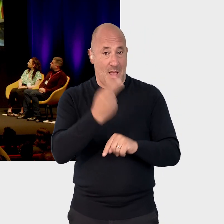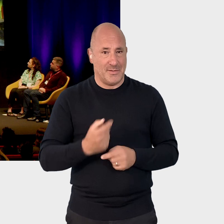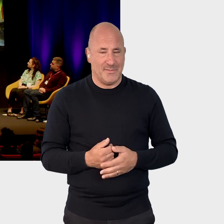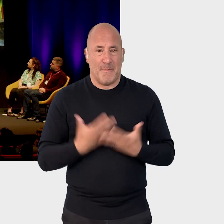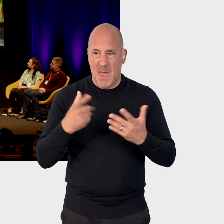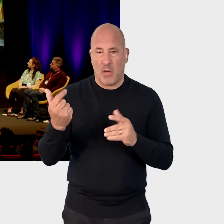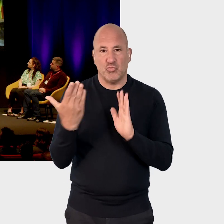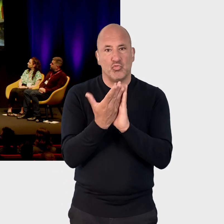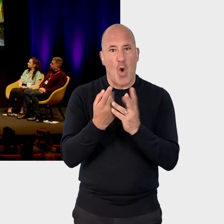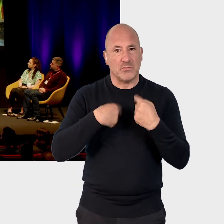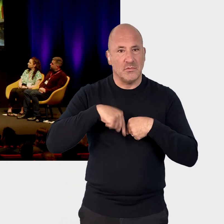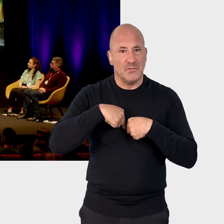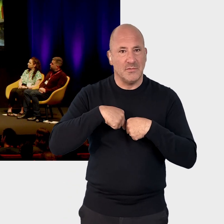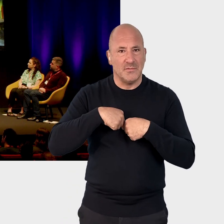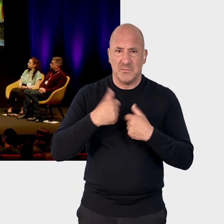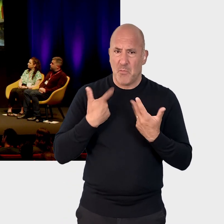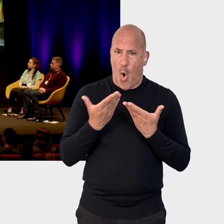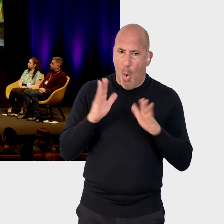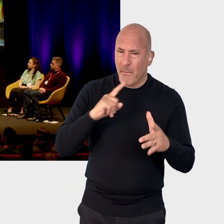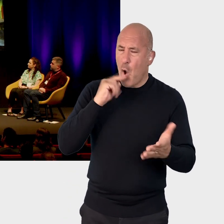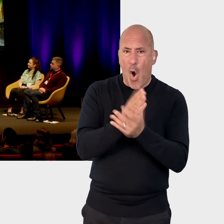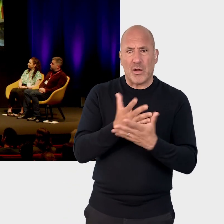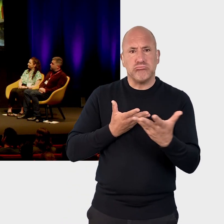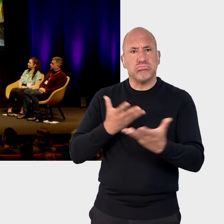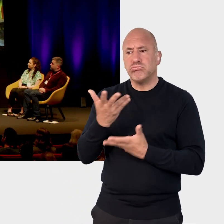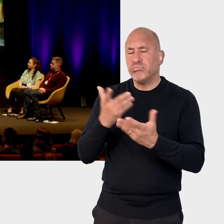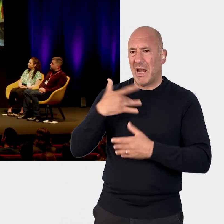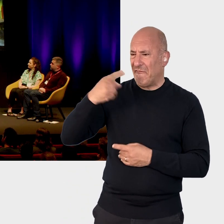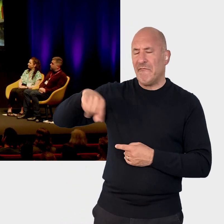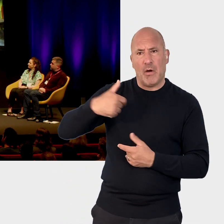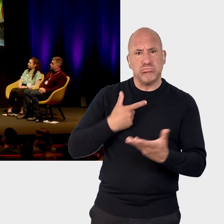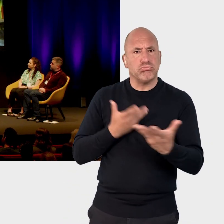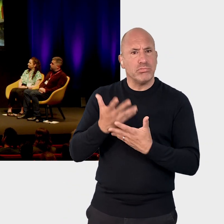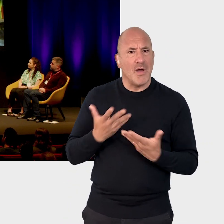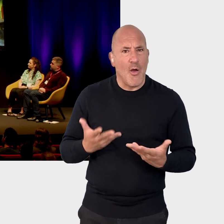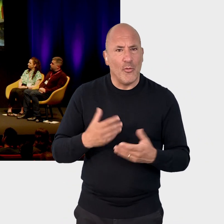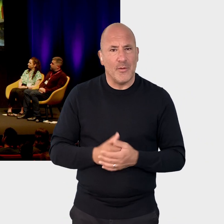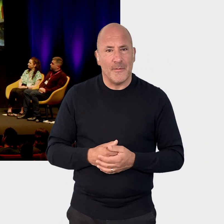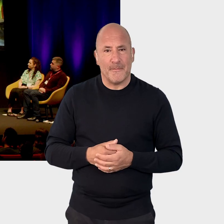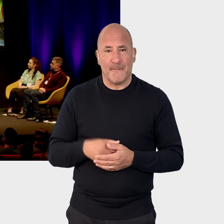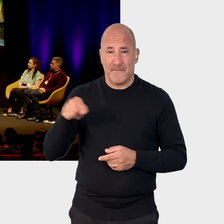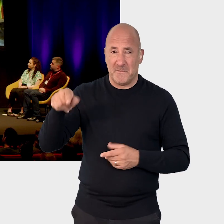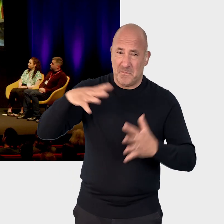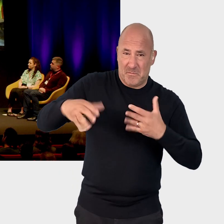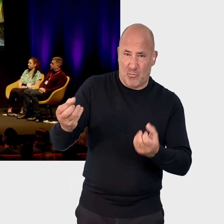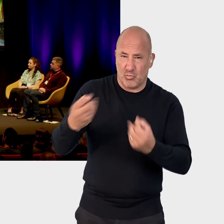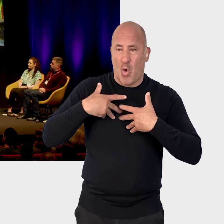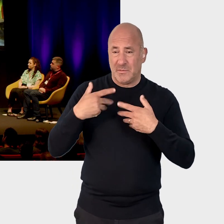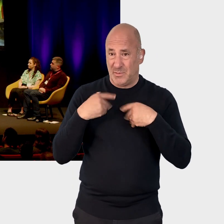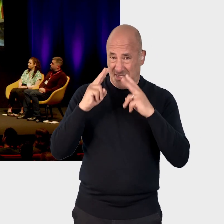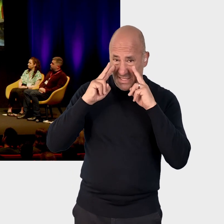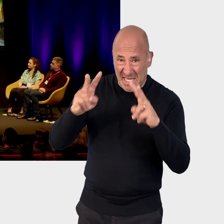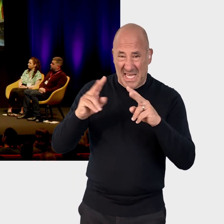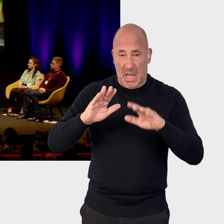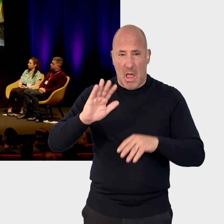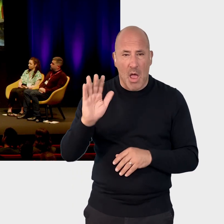so. We've begun to be trusted and we now have open and honest conversations with the people that are living there.